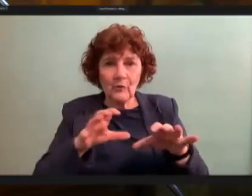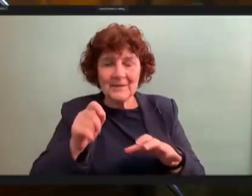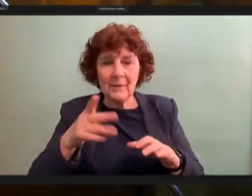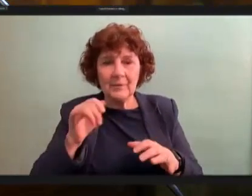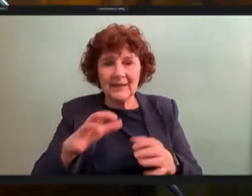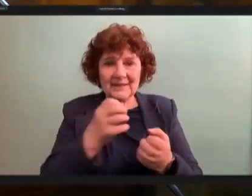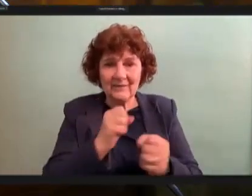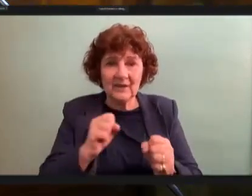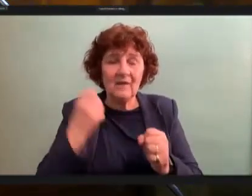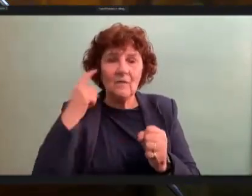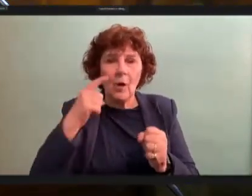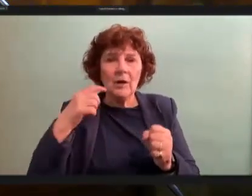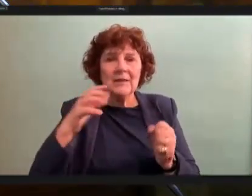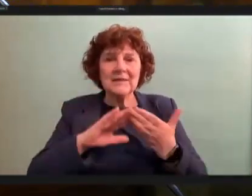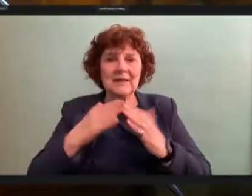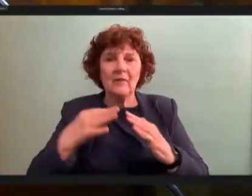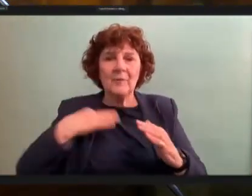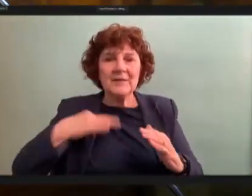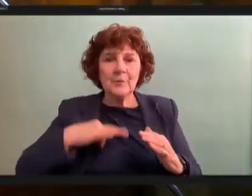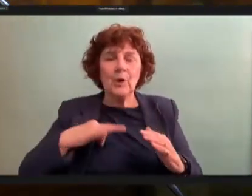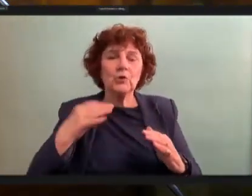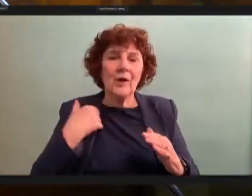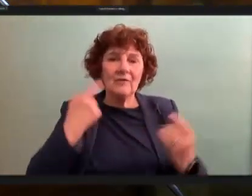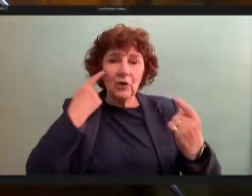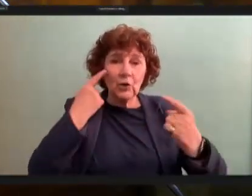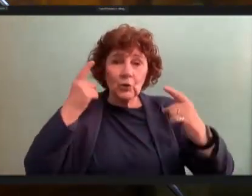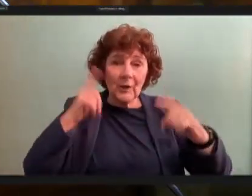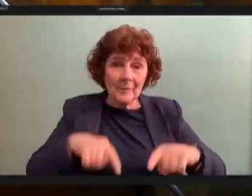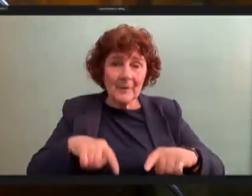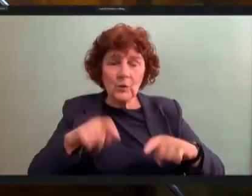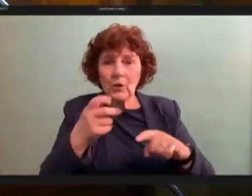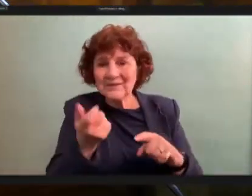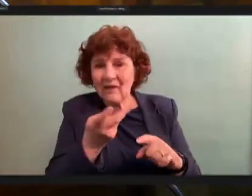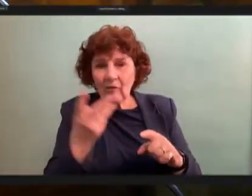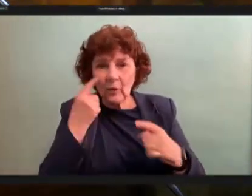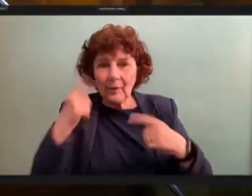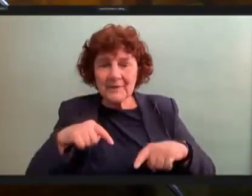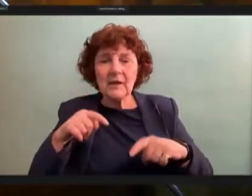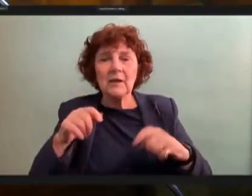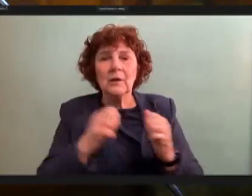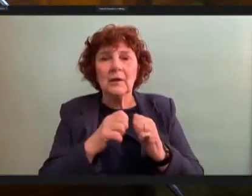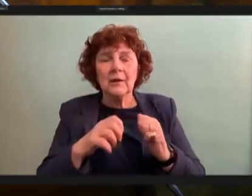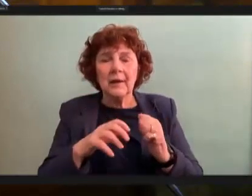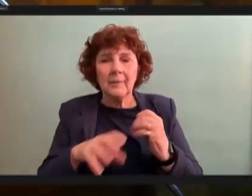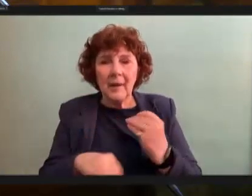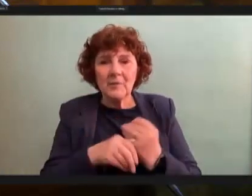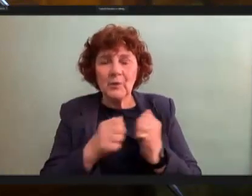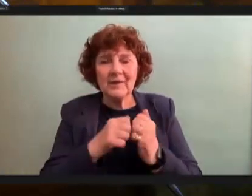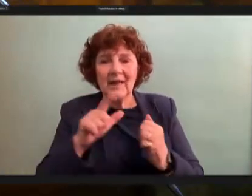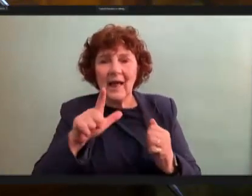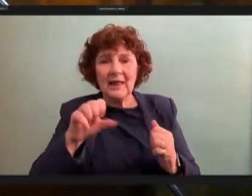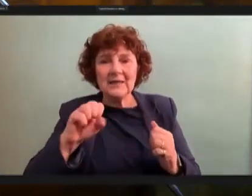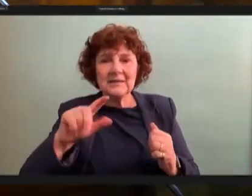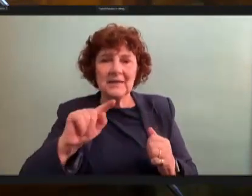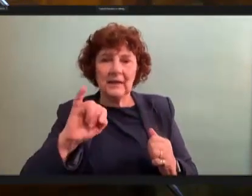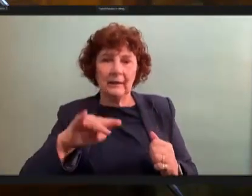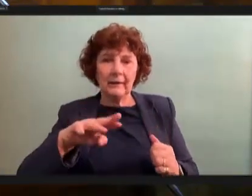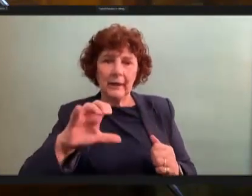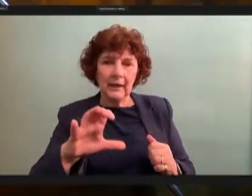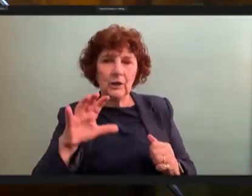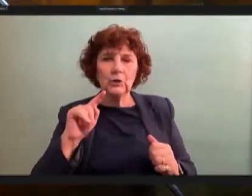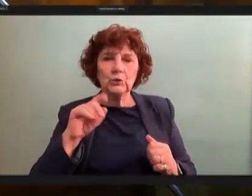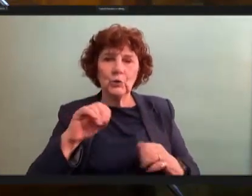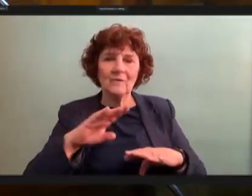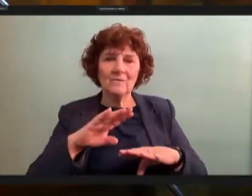of Pittsburgh to enter into an agreement or agreements and amendments thereto with OST Inc. as needed to fulfill a number of